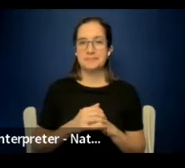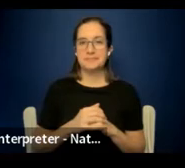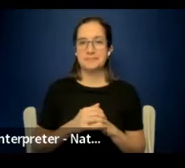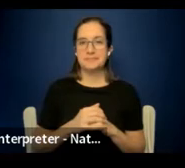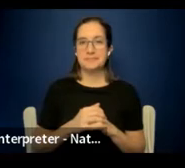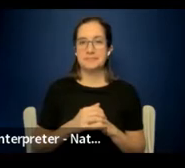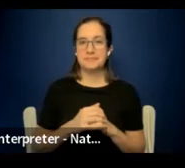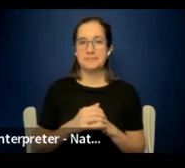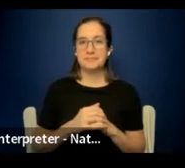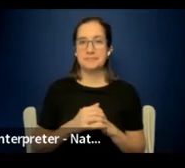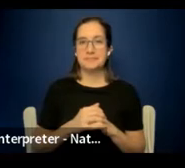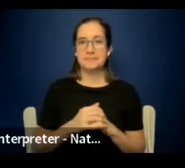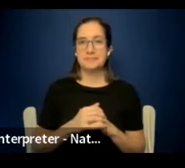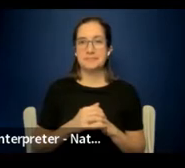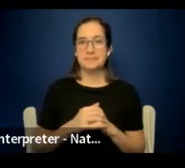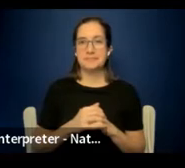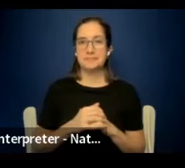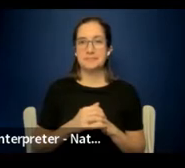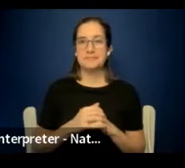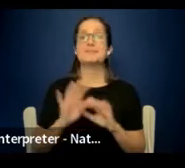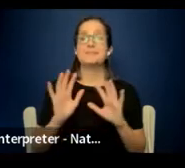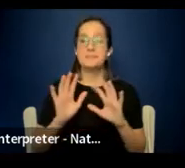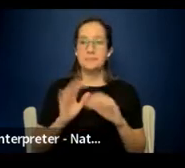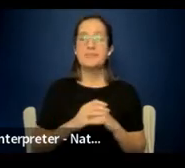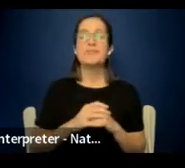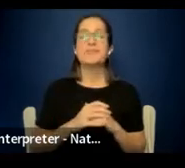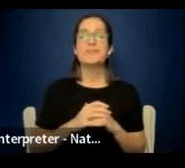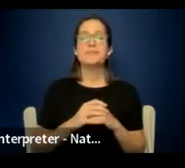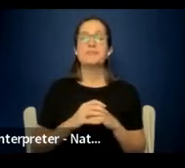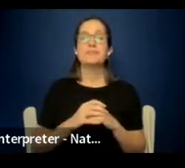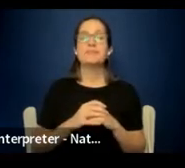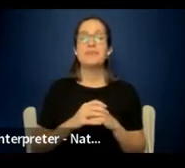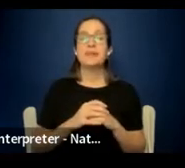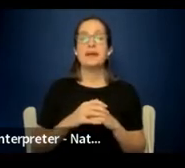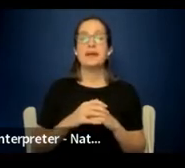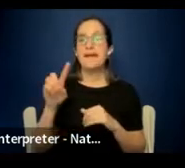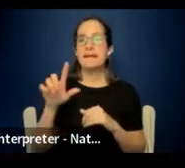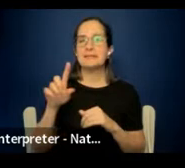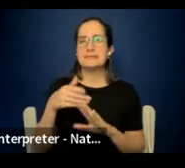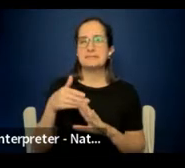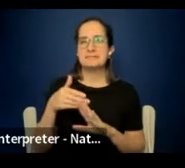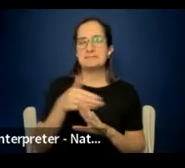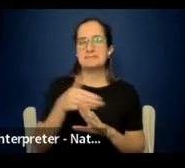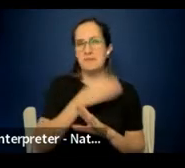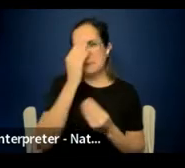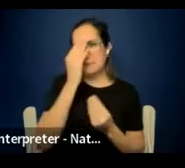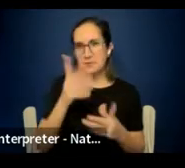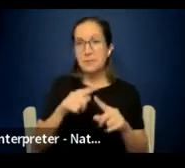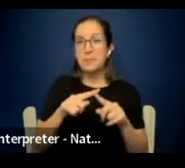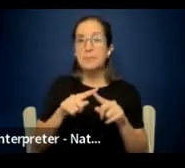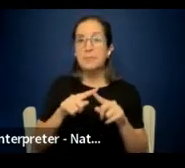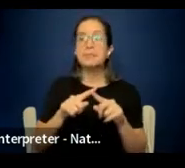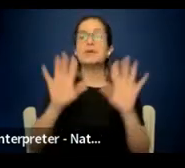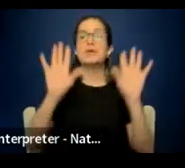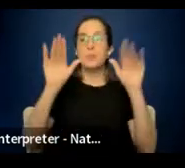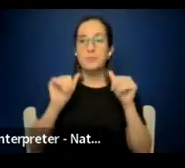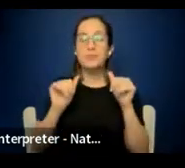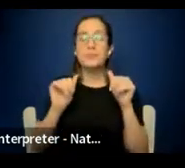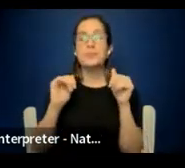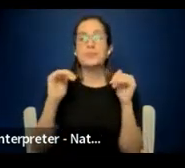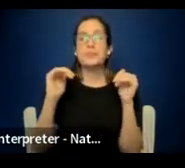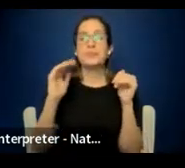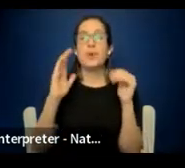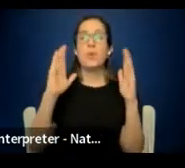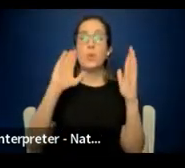did mention this sort of at the top of the presentation, but we will, hopefully we will be